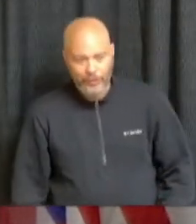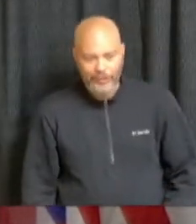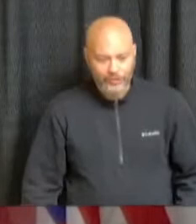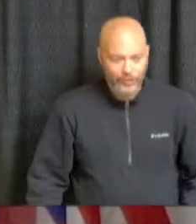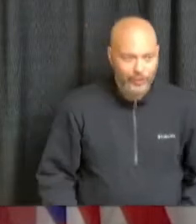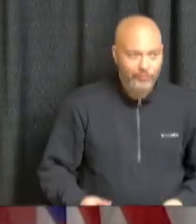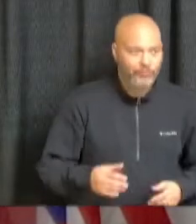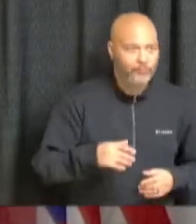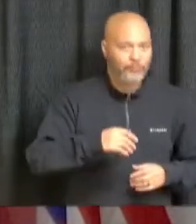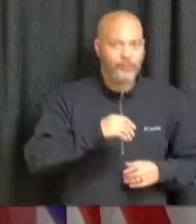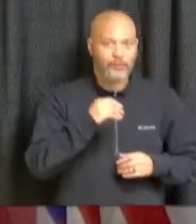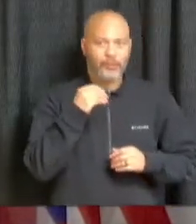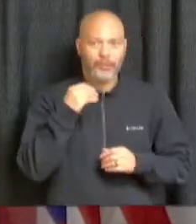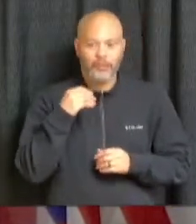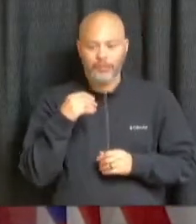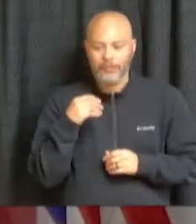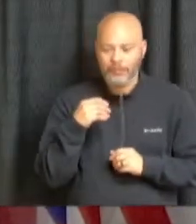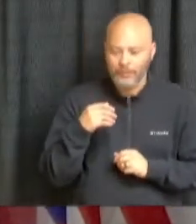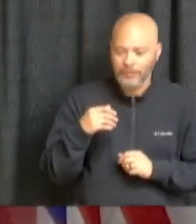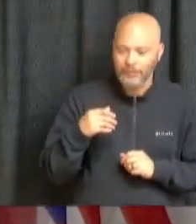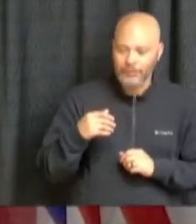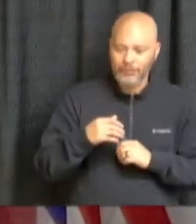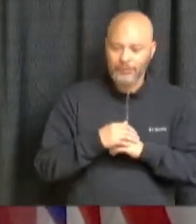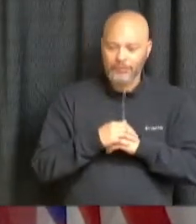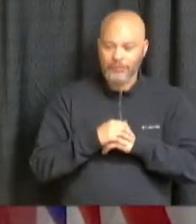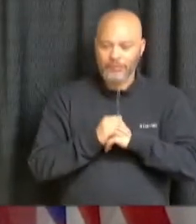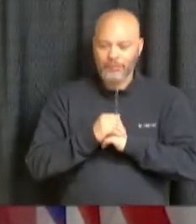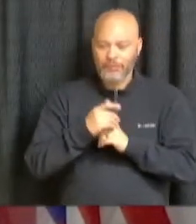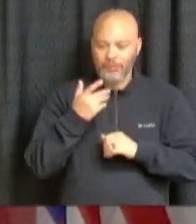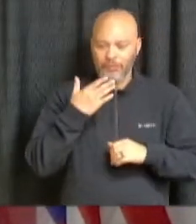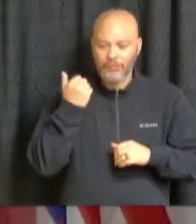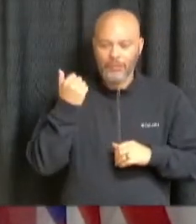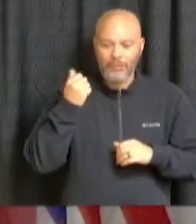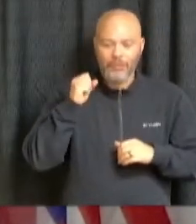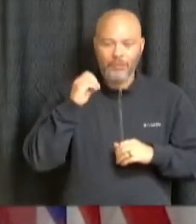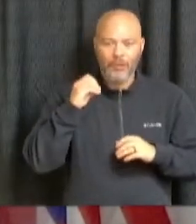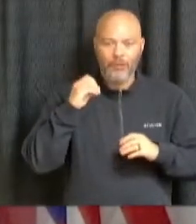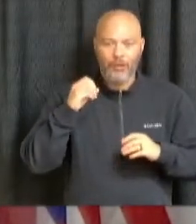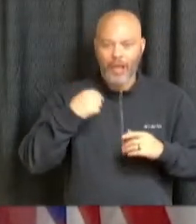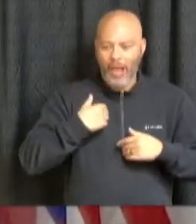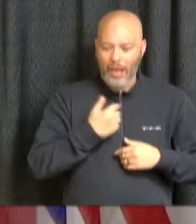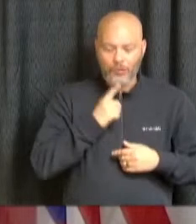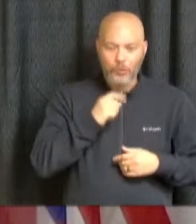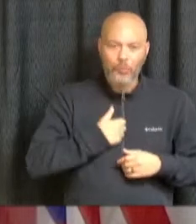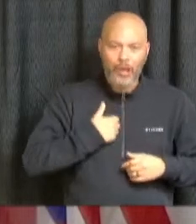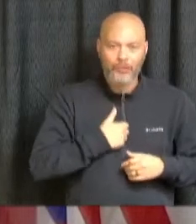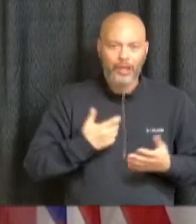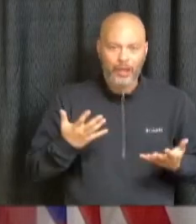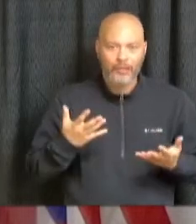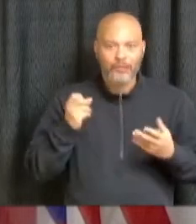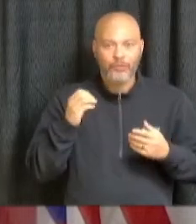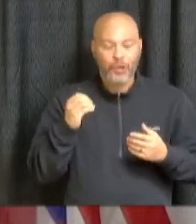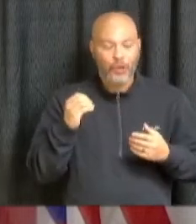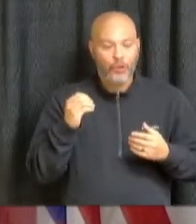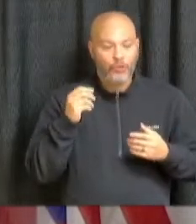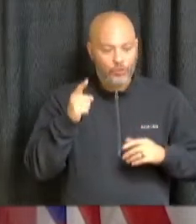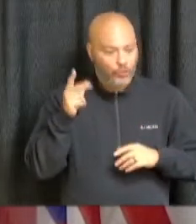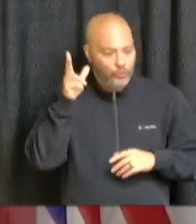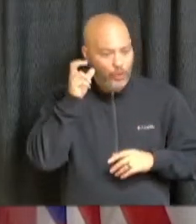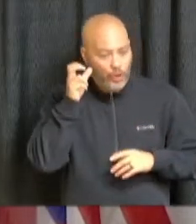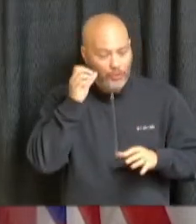I got it. Thank you. I'm coming from everywhere. Okay, thank you. I do apologize. Okay, you've heard